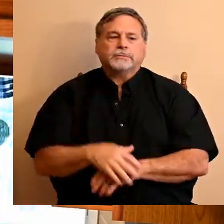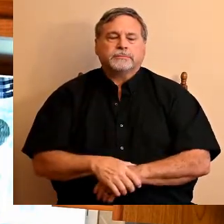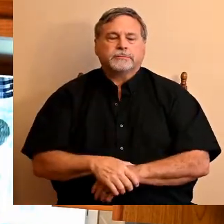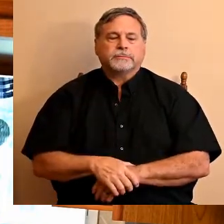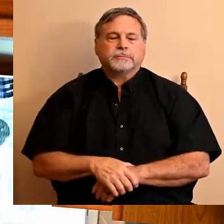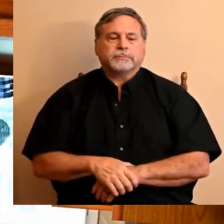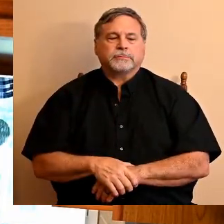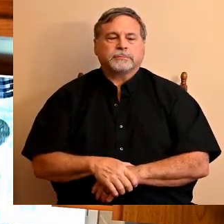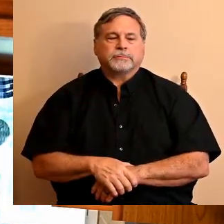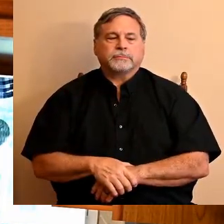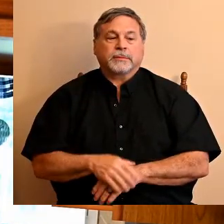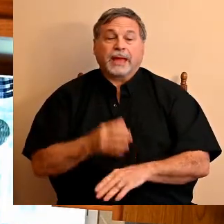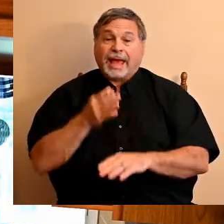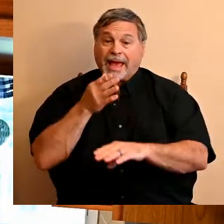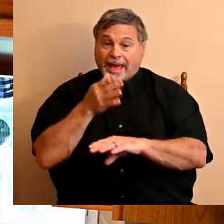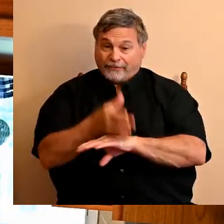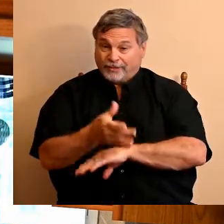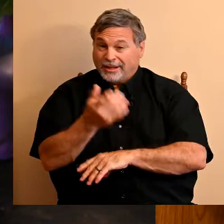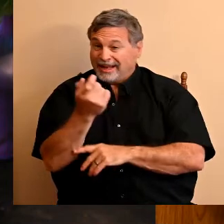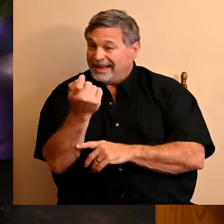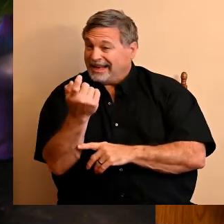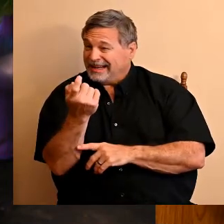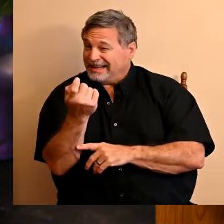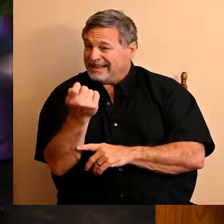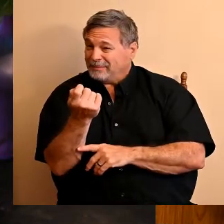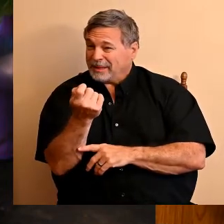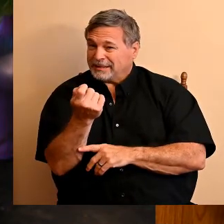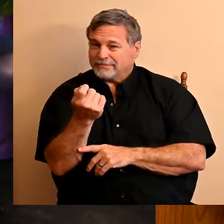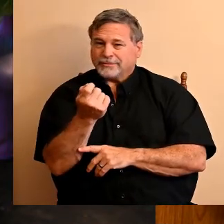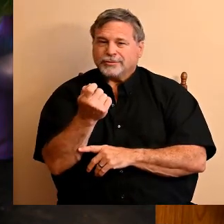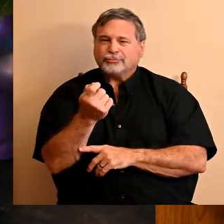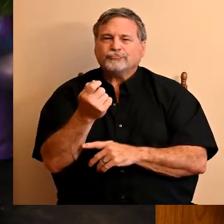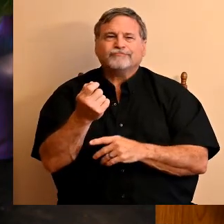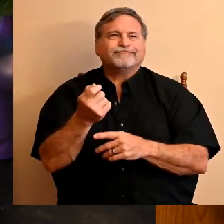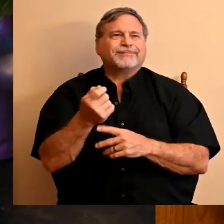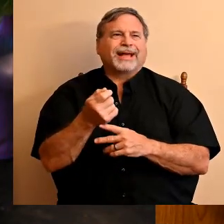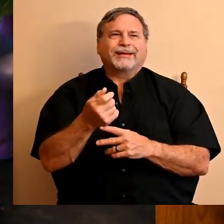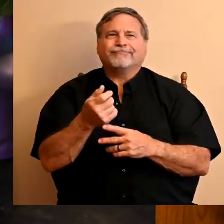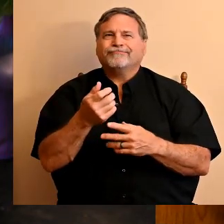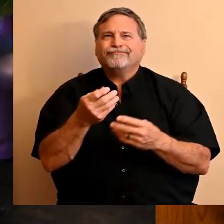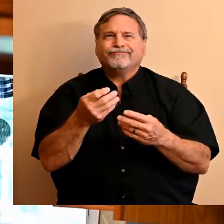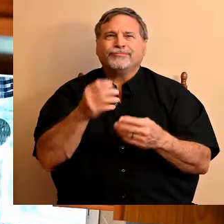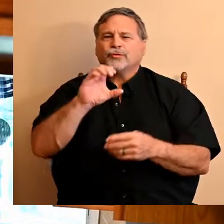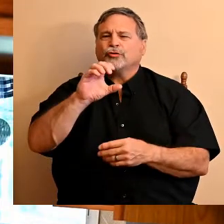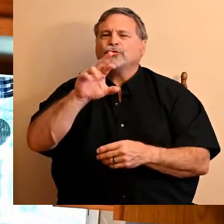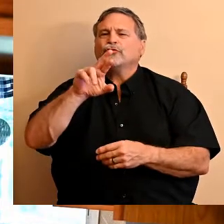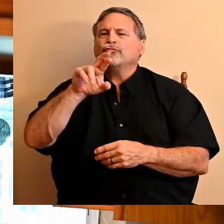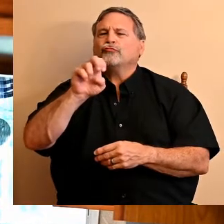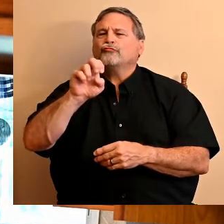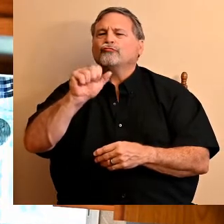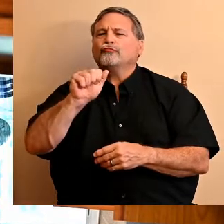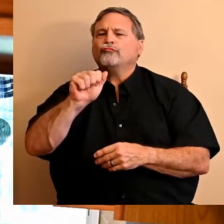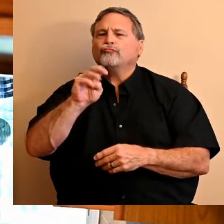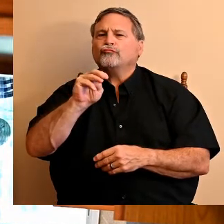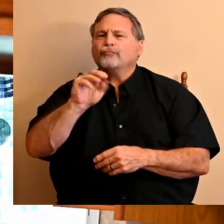Once it starts to get a little bit of a kind of creamy look to it, we're going to dump that water off.